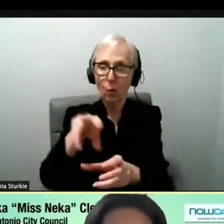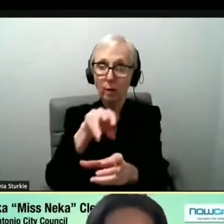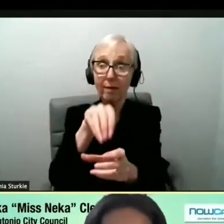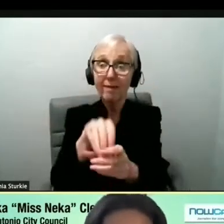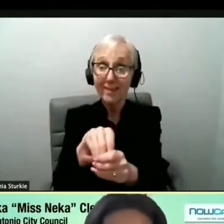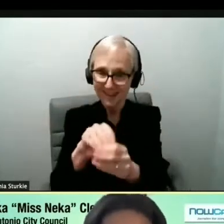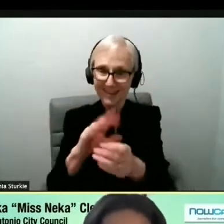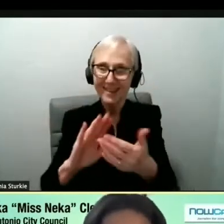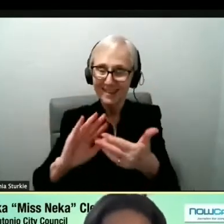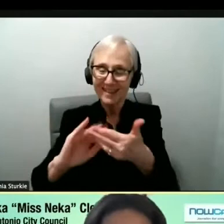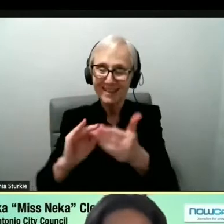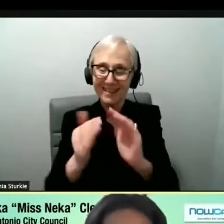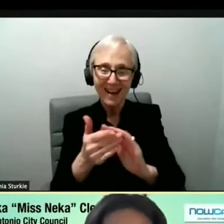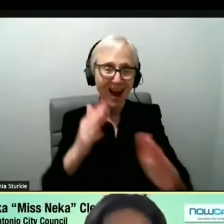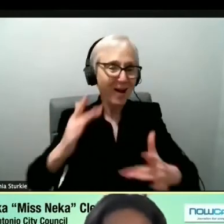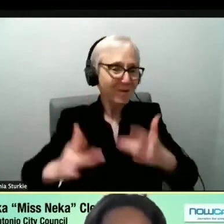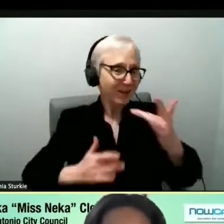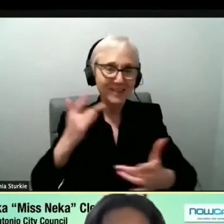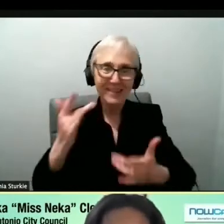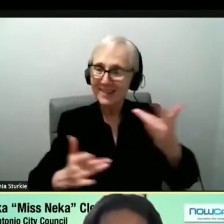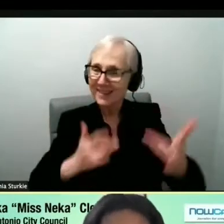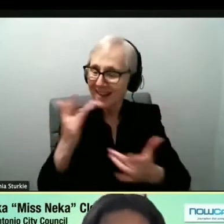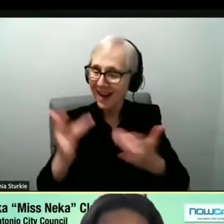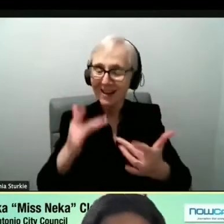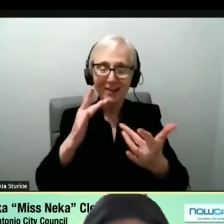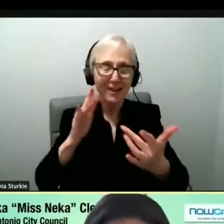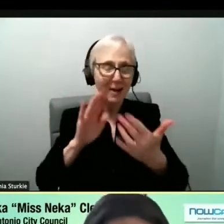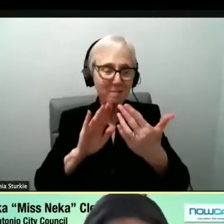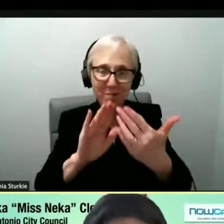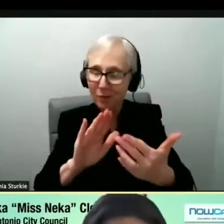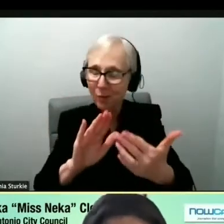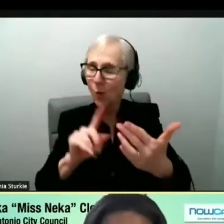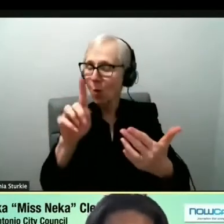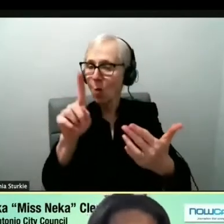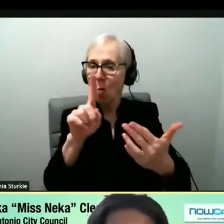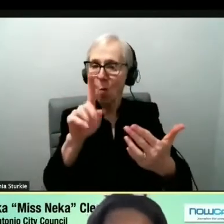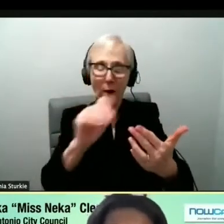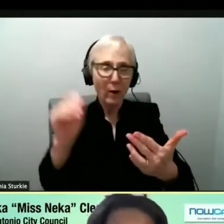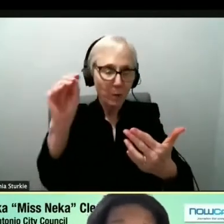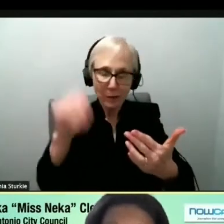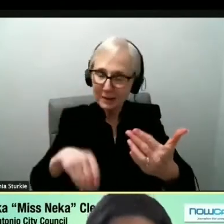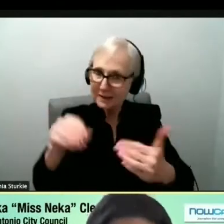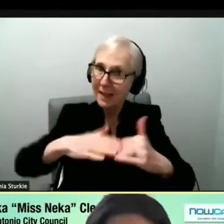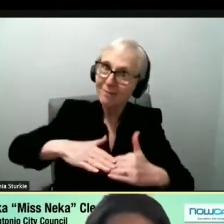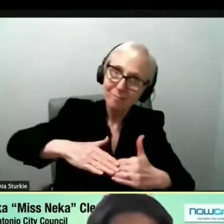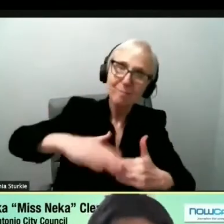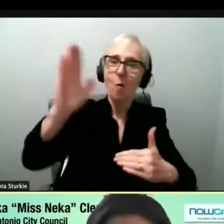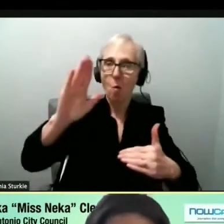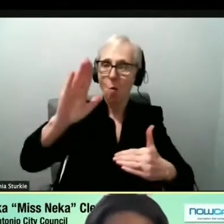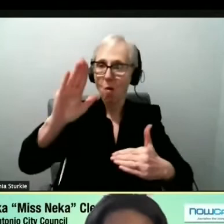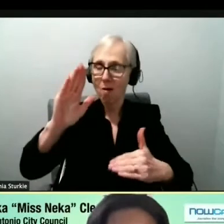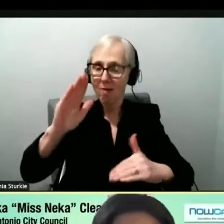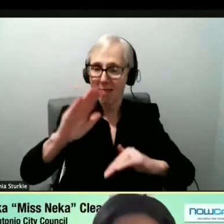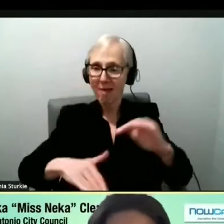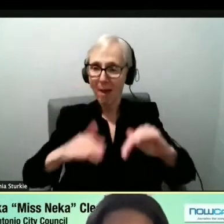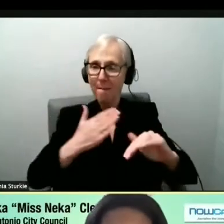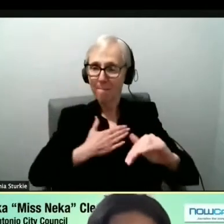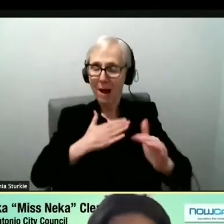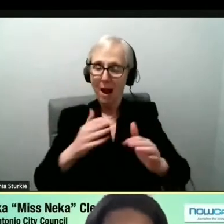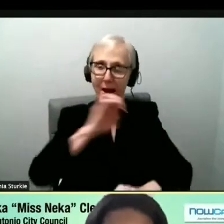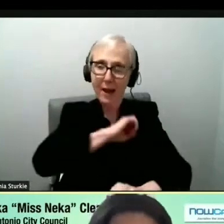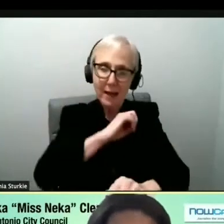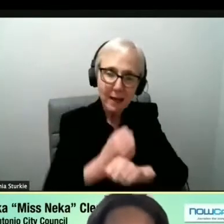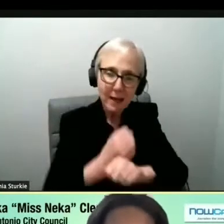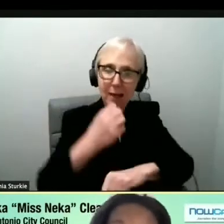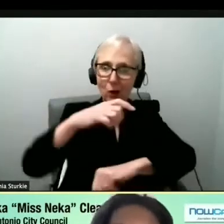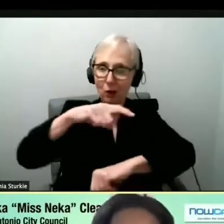So I'm just excited, and I'm coming at it with more than 100% to give you more than my 100% of energy,